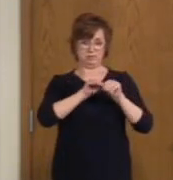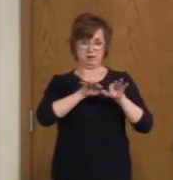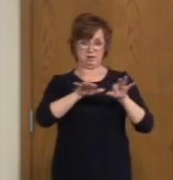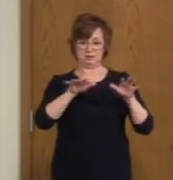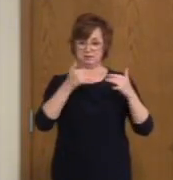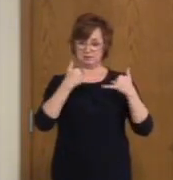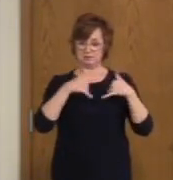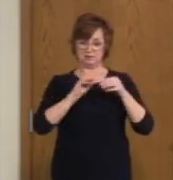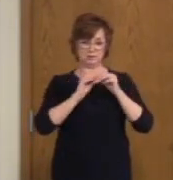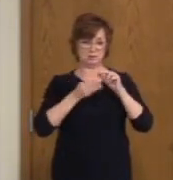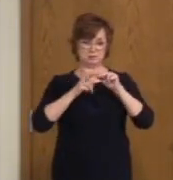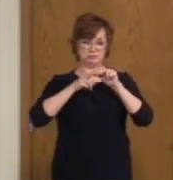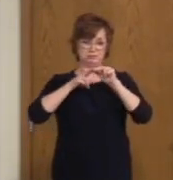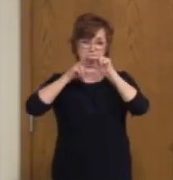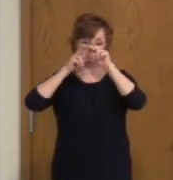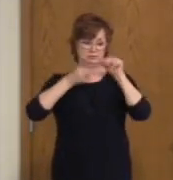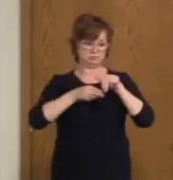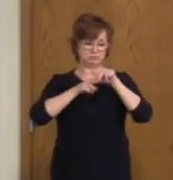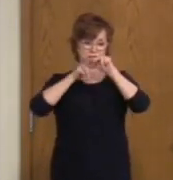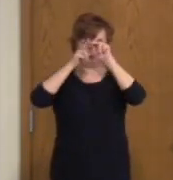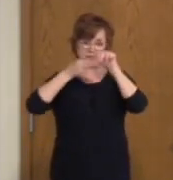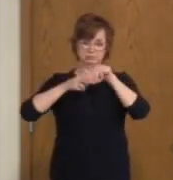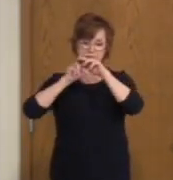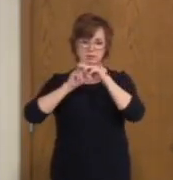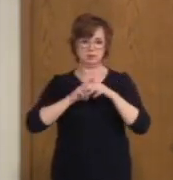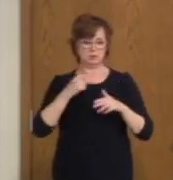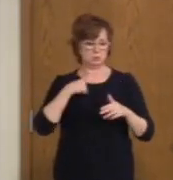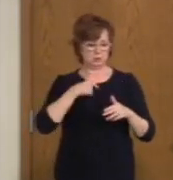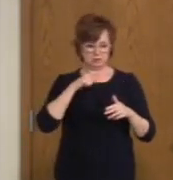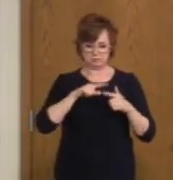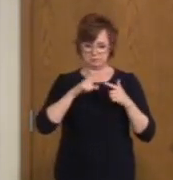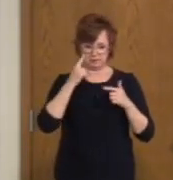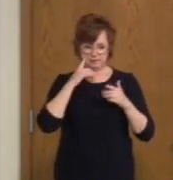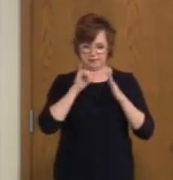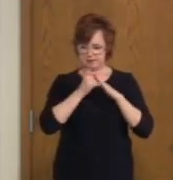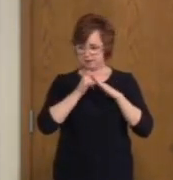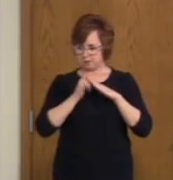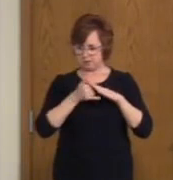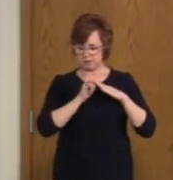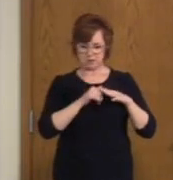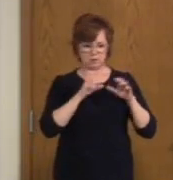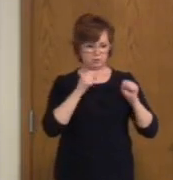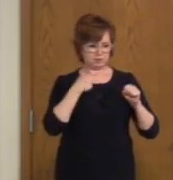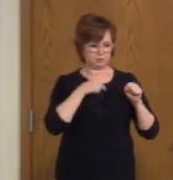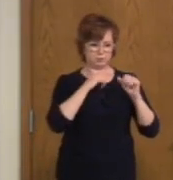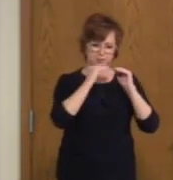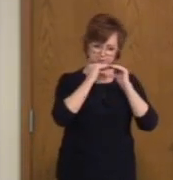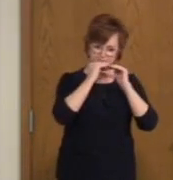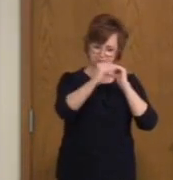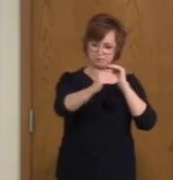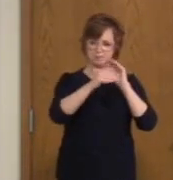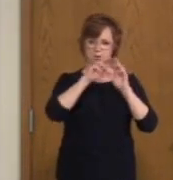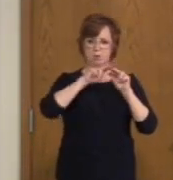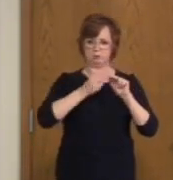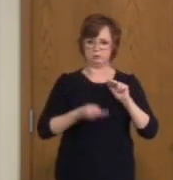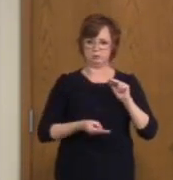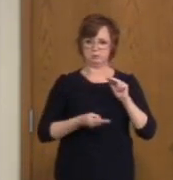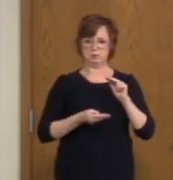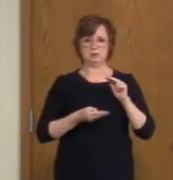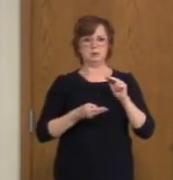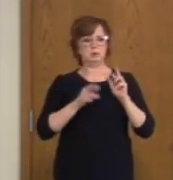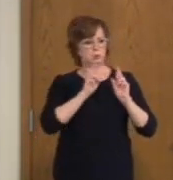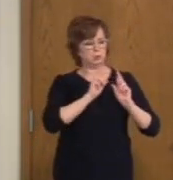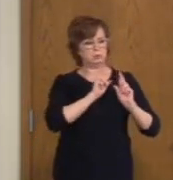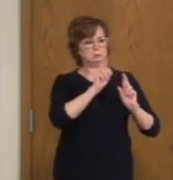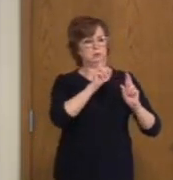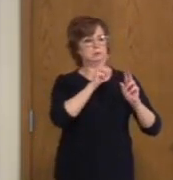everything we do. What can we say, no, let's pause that and how can we keep people who have to be at work as